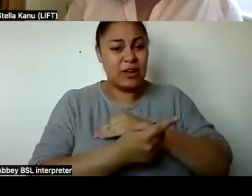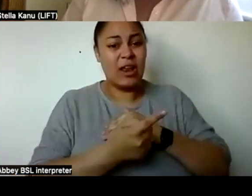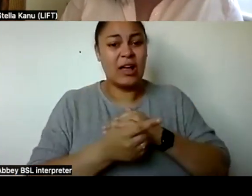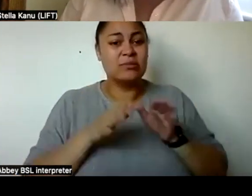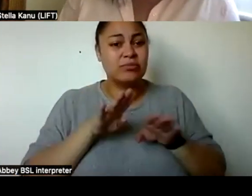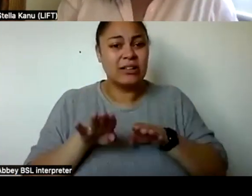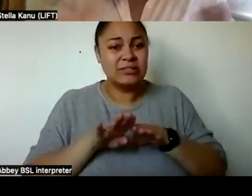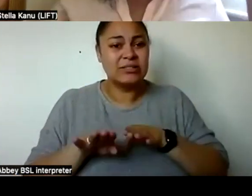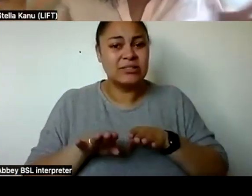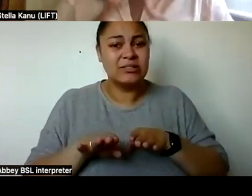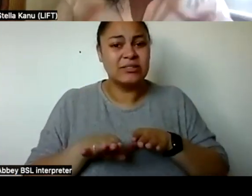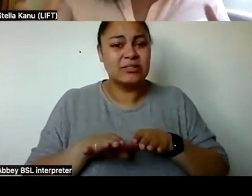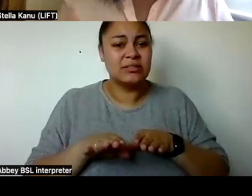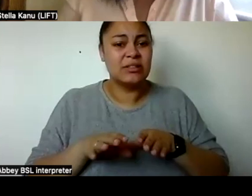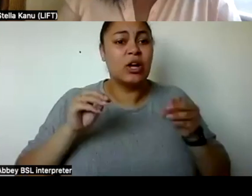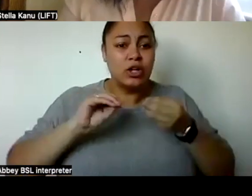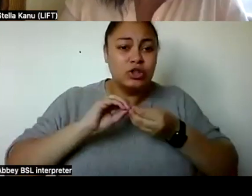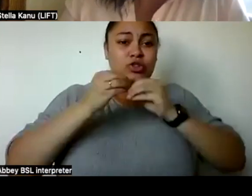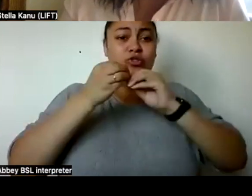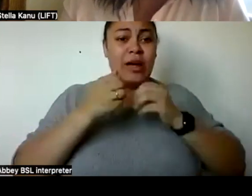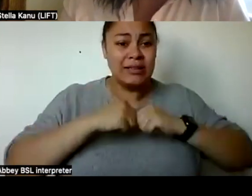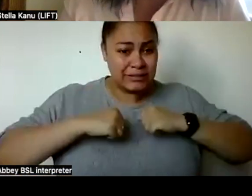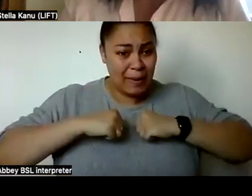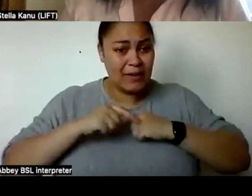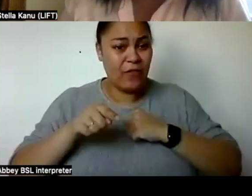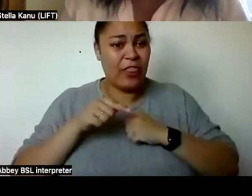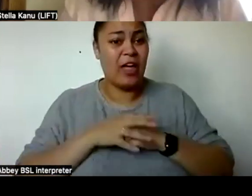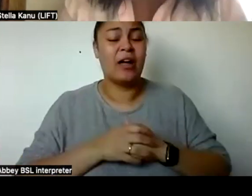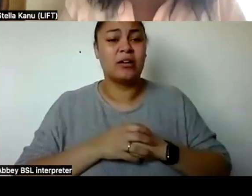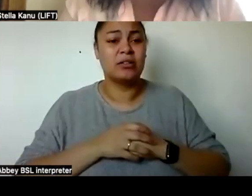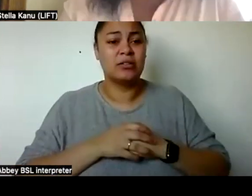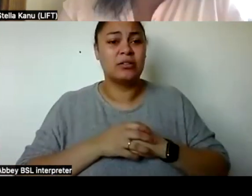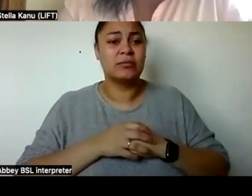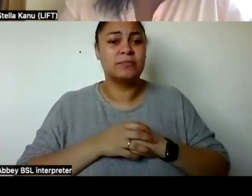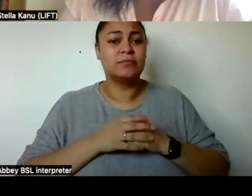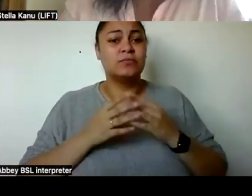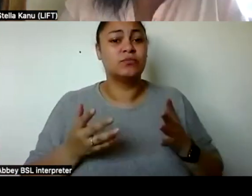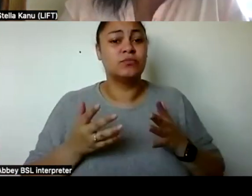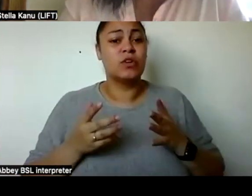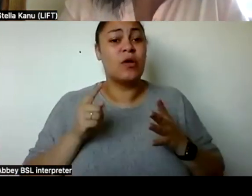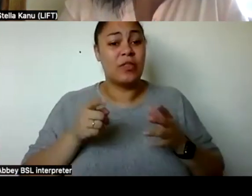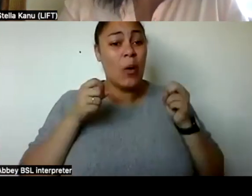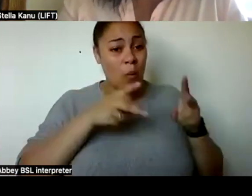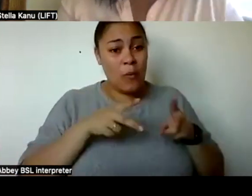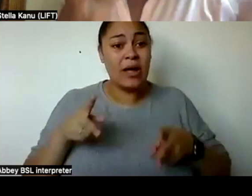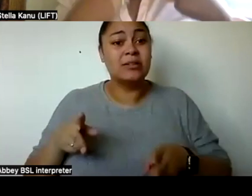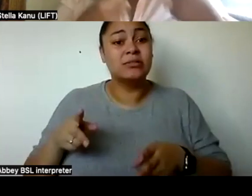us, and creating some space for that. So, yeah, those are the ways in which we've kind